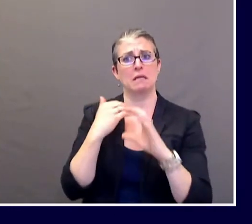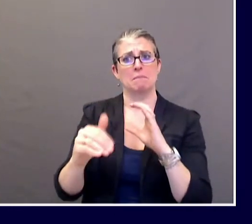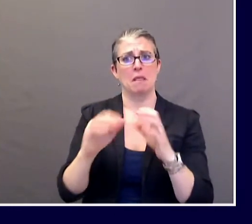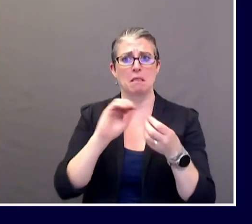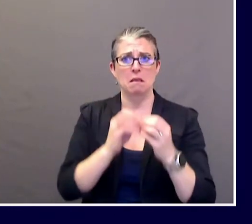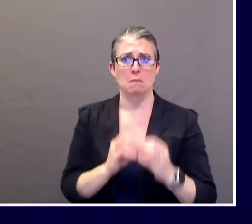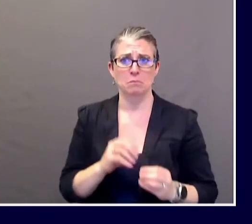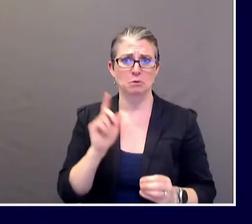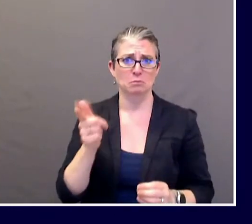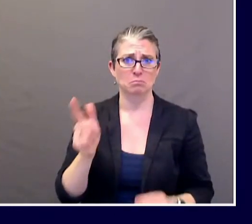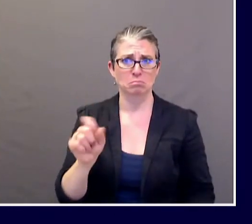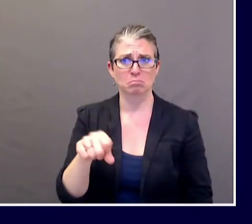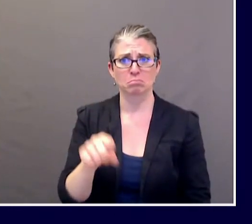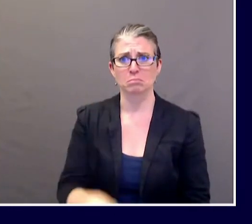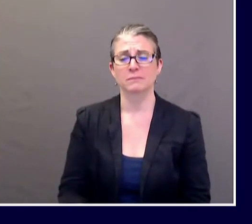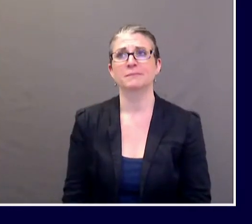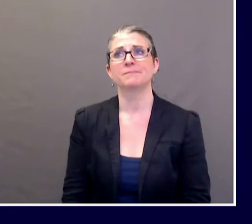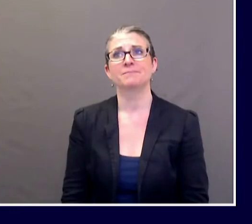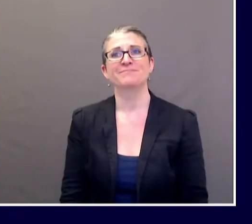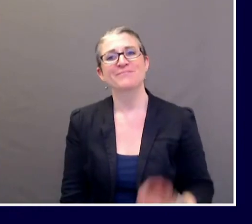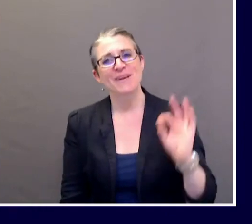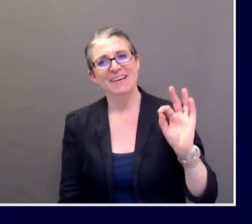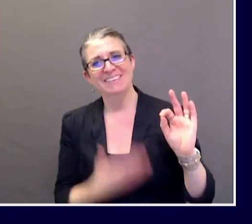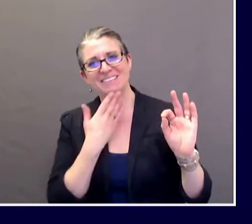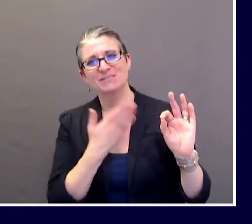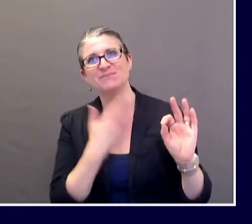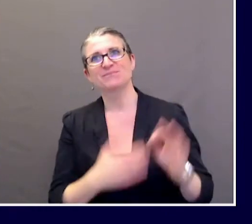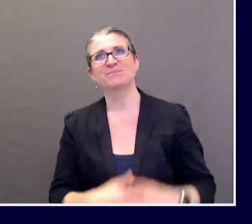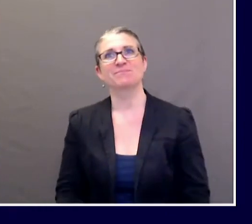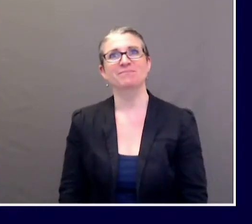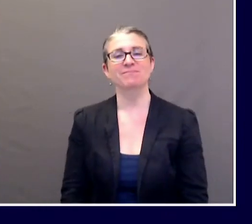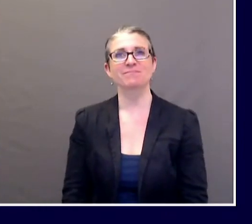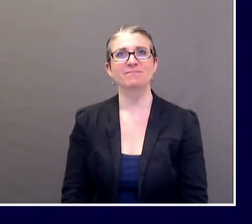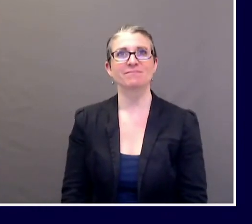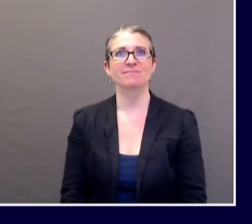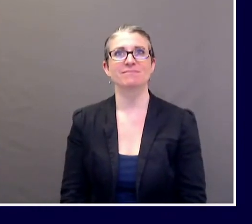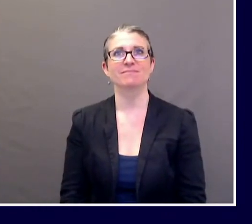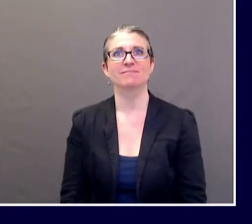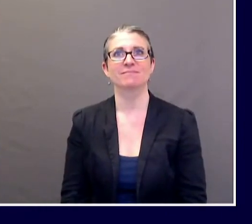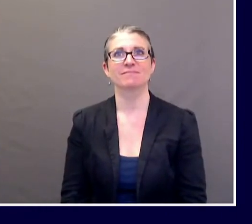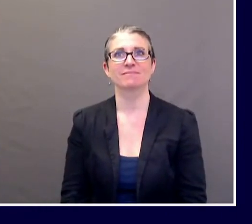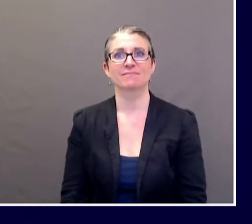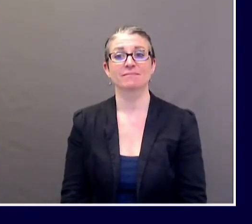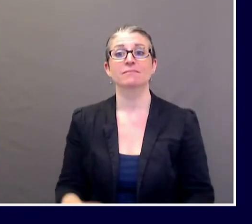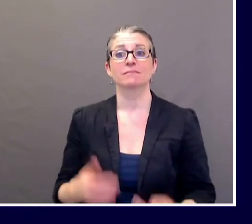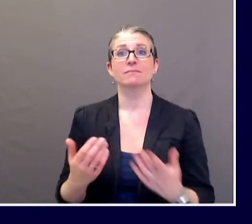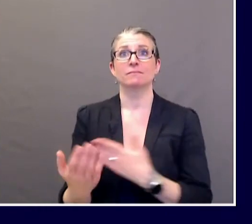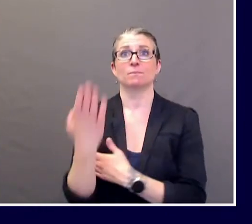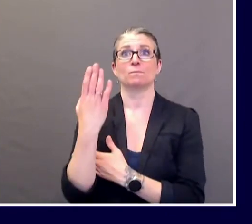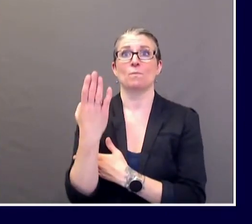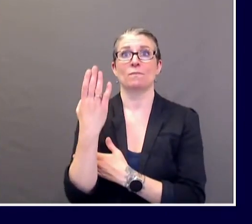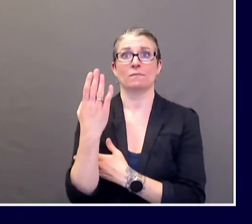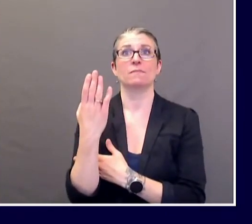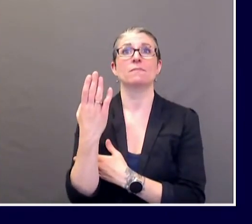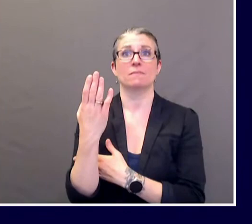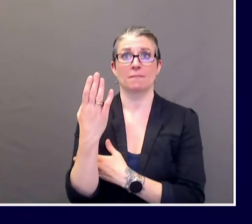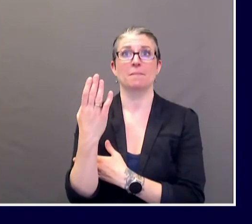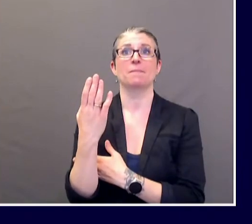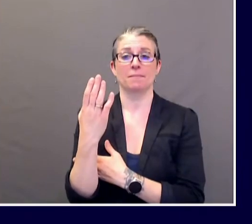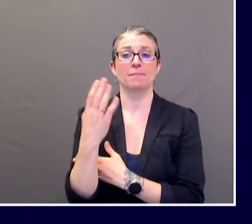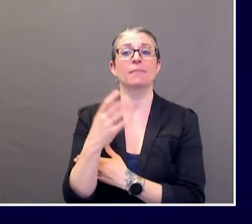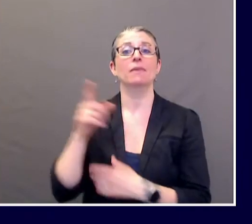this morning, the Bangor Daily News reported that the nursing facilities are dealing with a dozen new